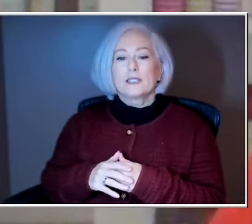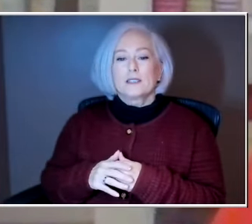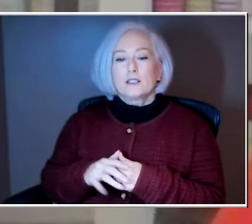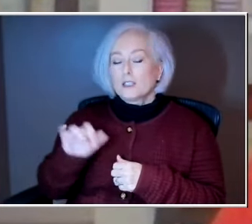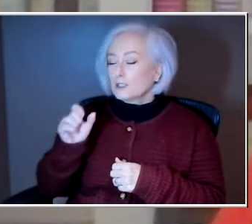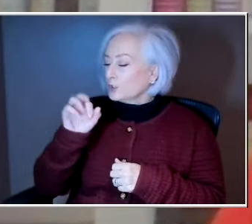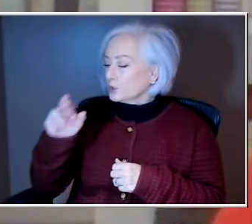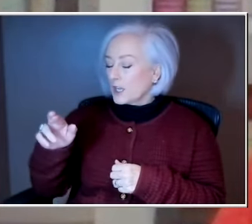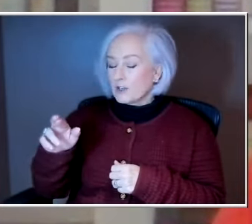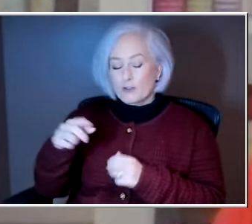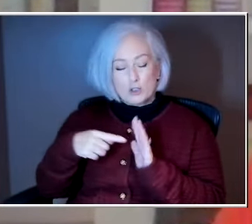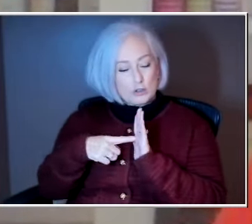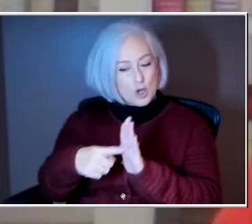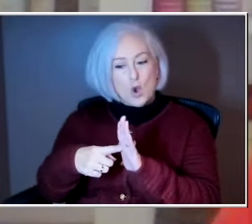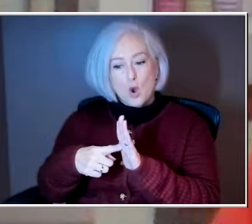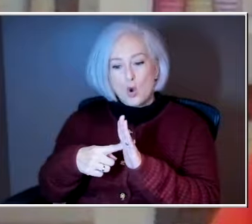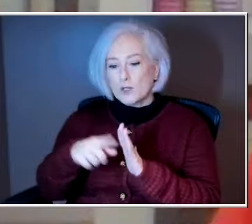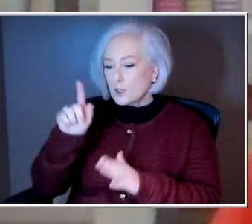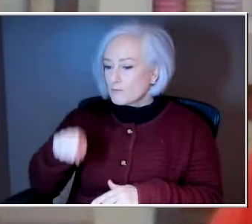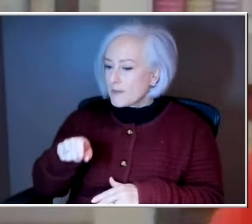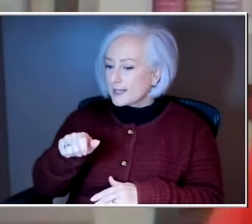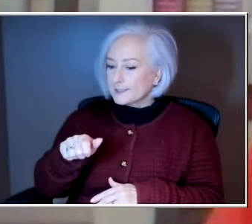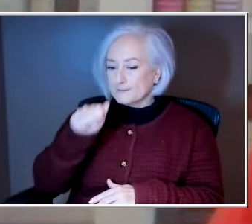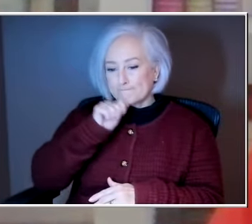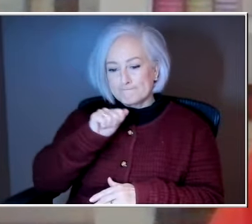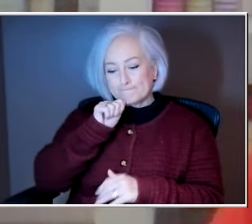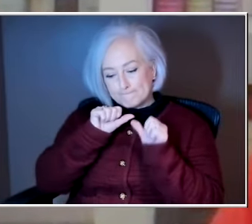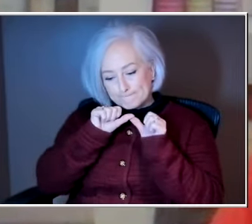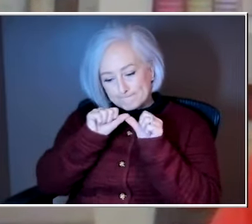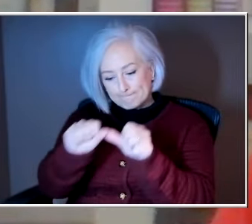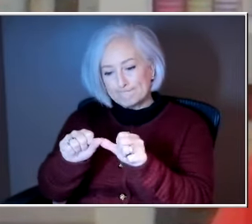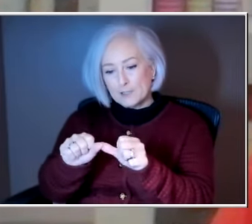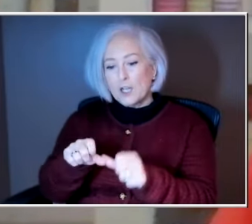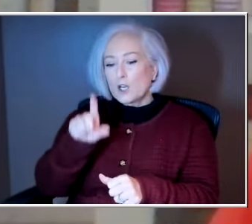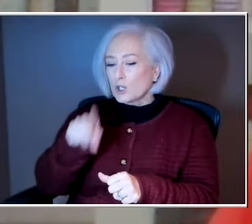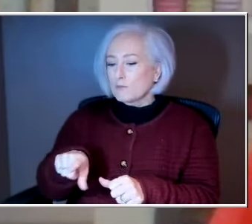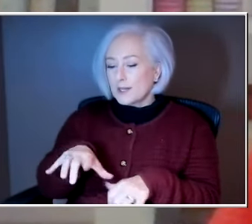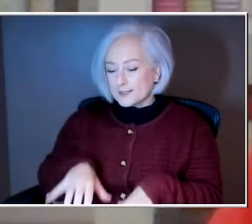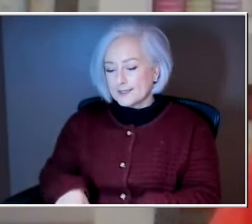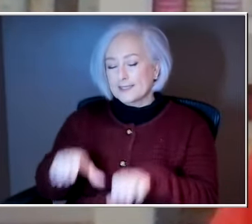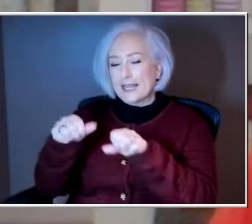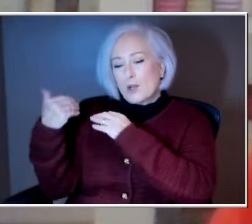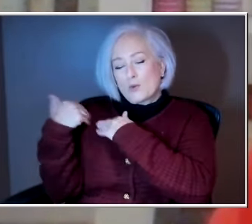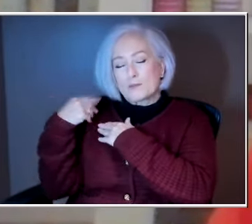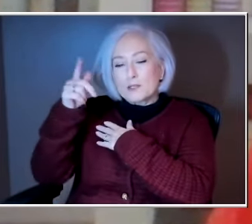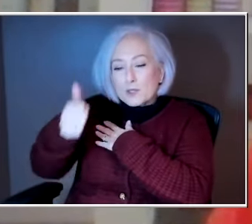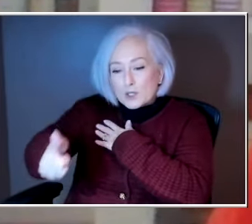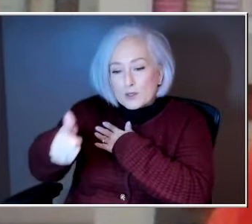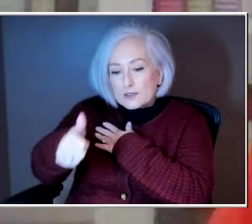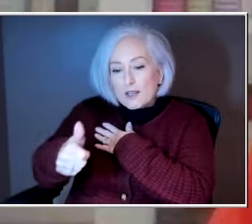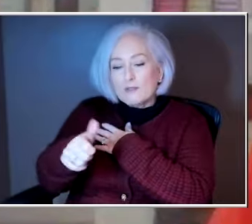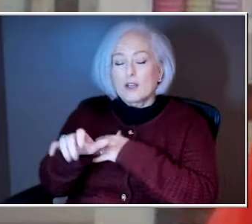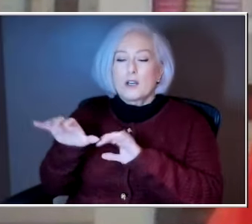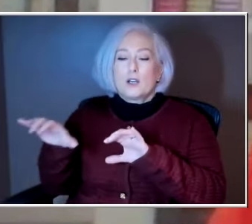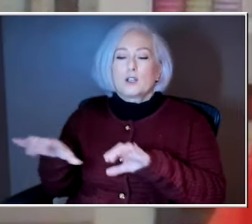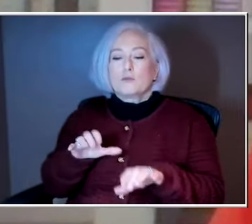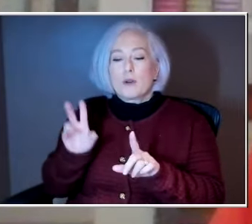persistence, it's holding herself accountable and applying a lot of these lifestyle habits and